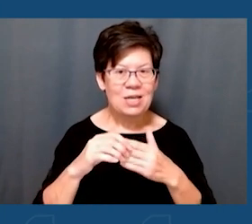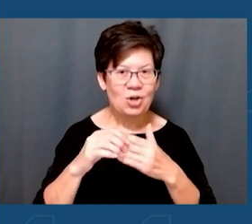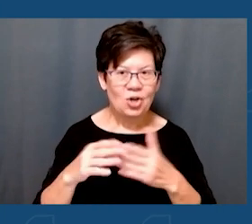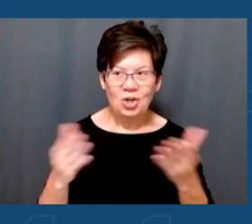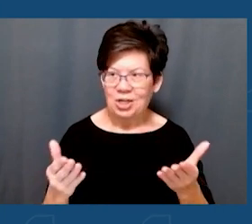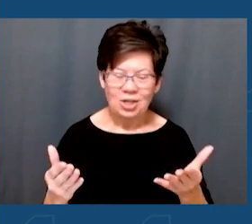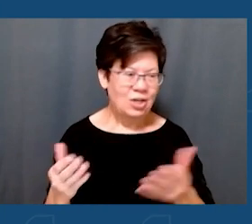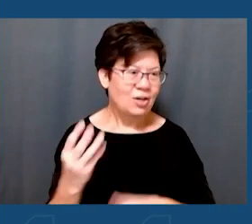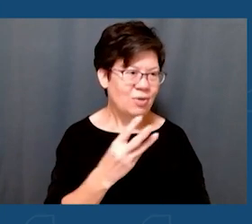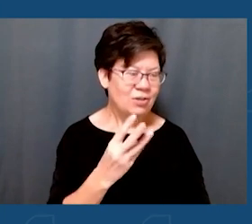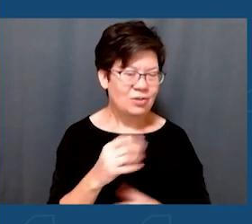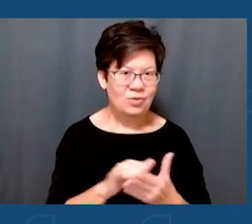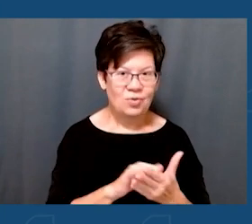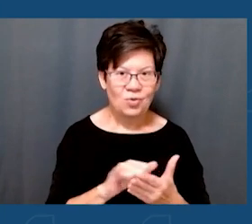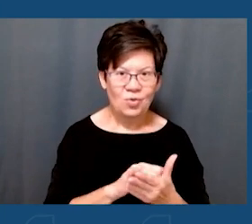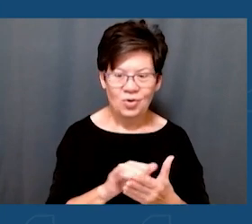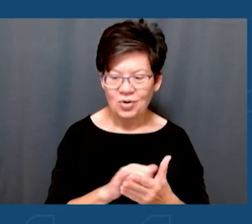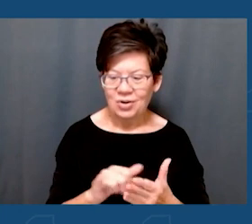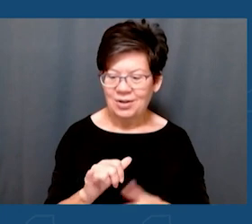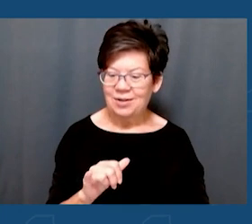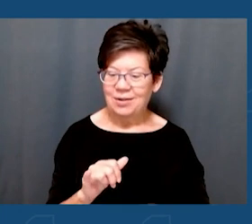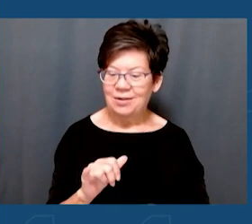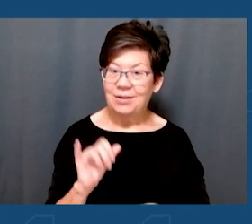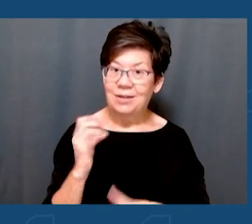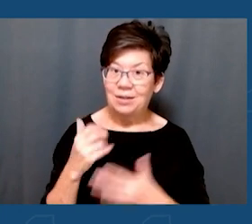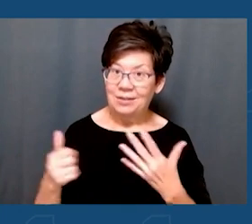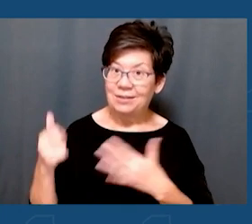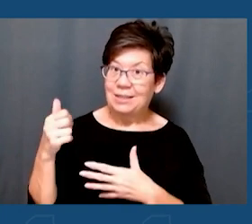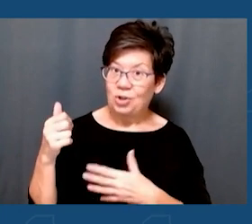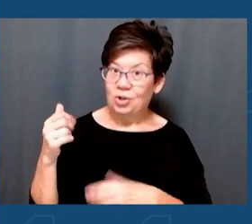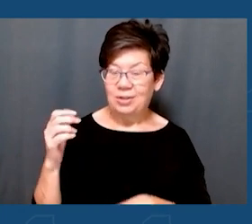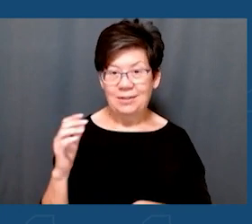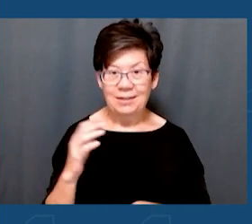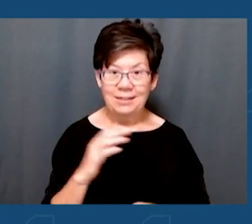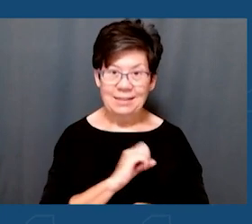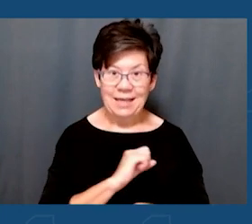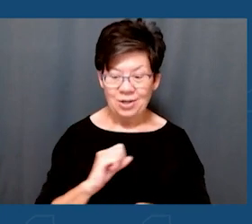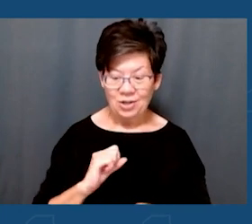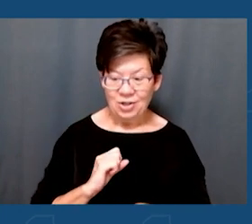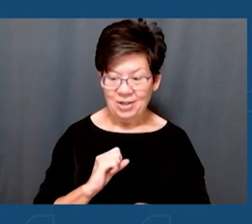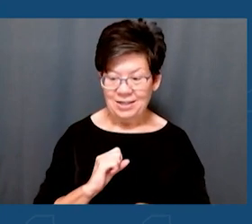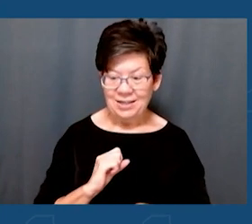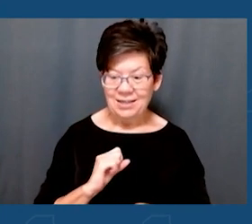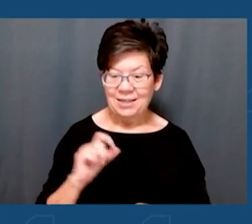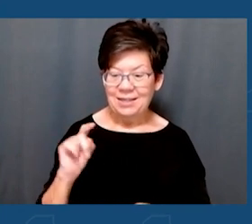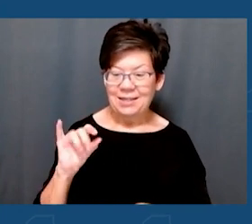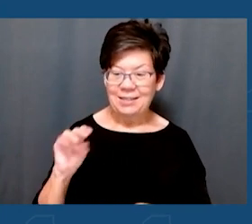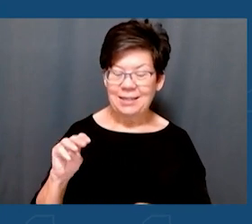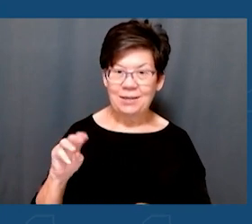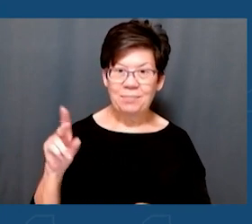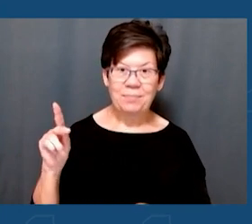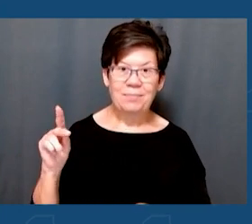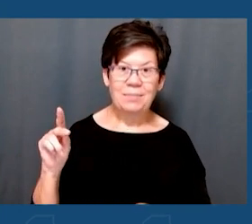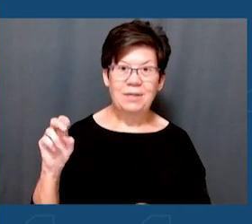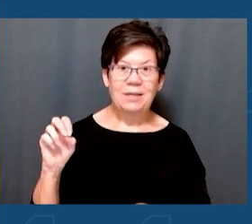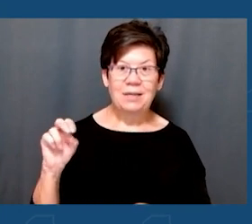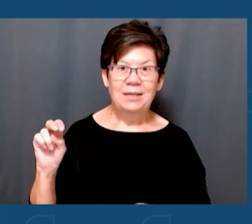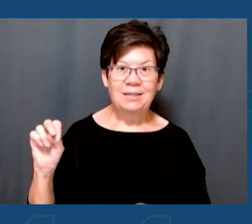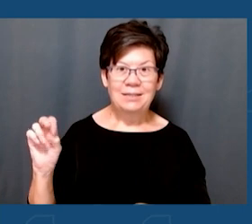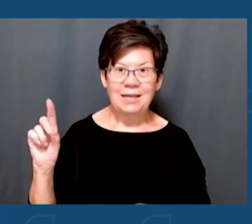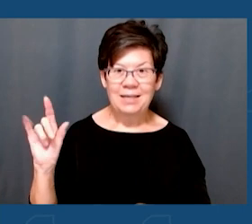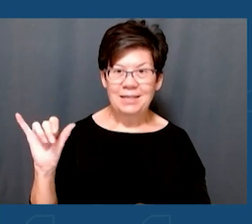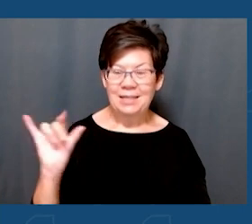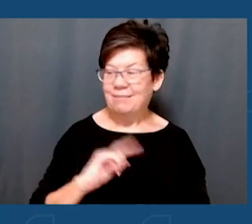Western New York, and the senior senator, I could say, Senior Senator Tim Kennedy. Thank you for being with us. I turn it over